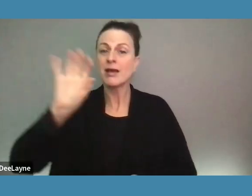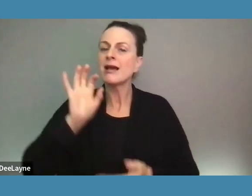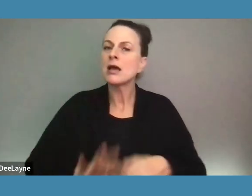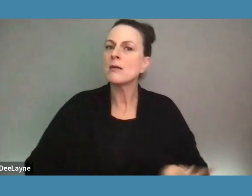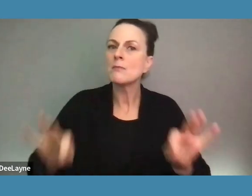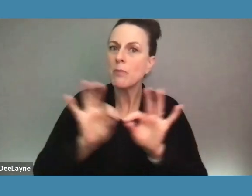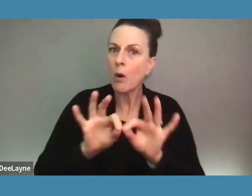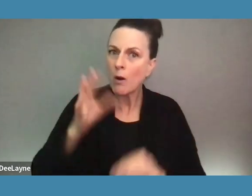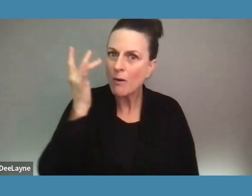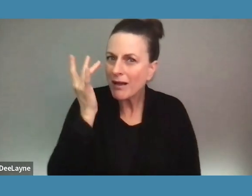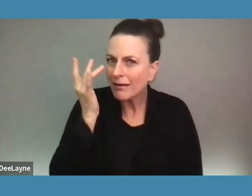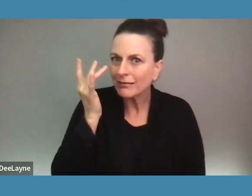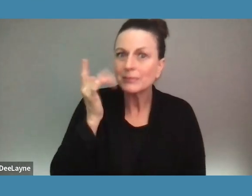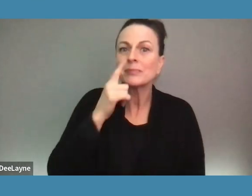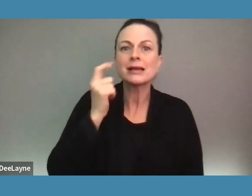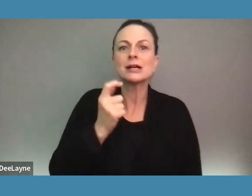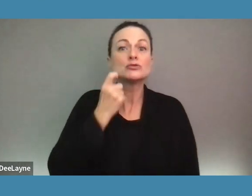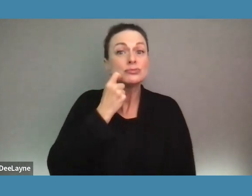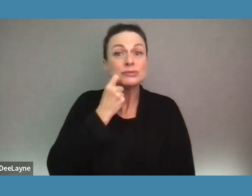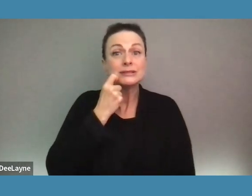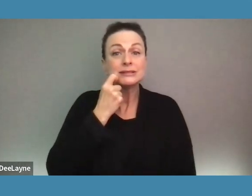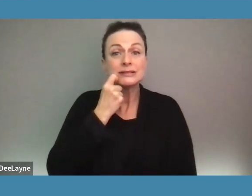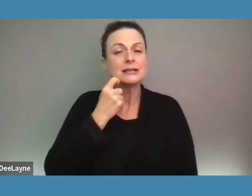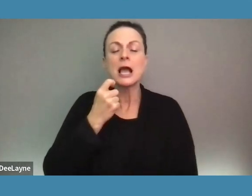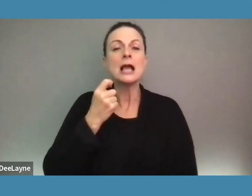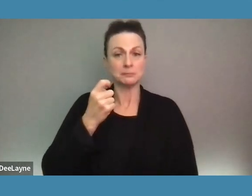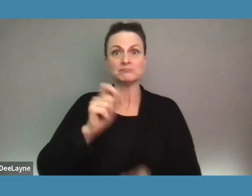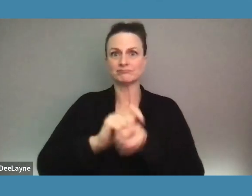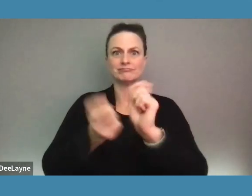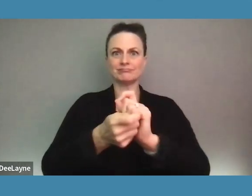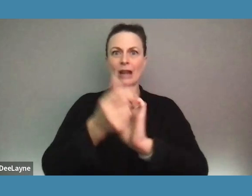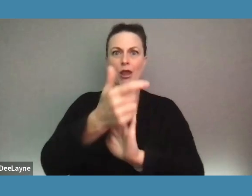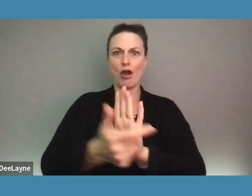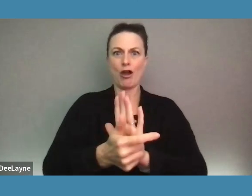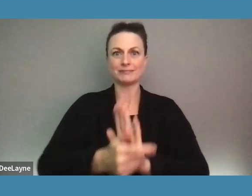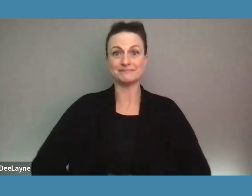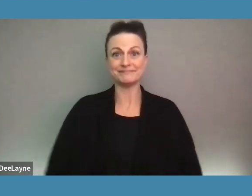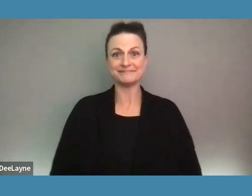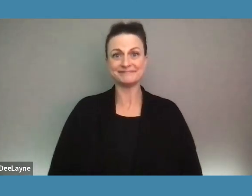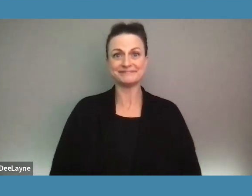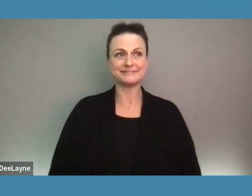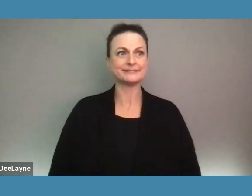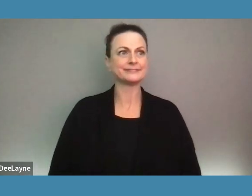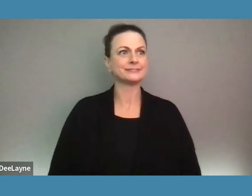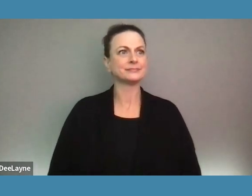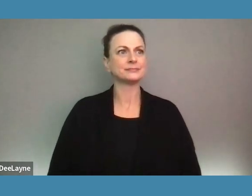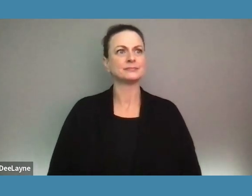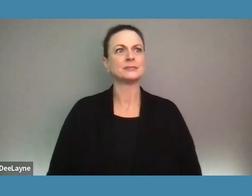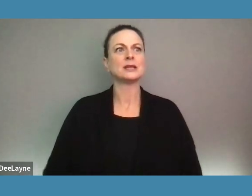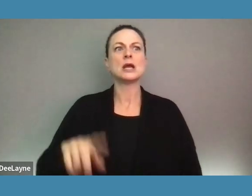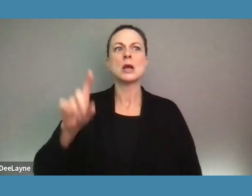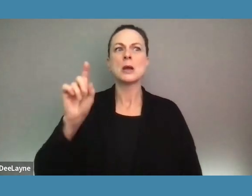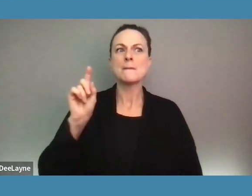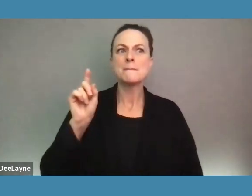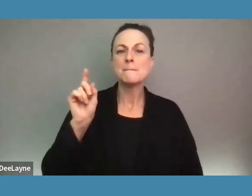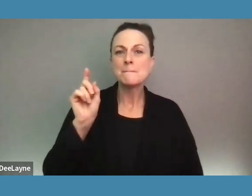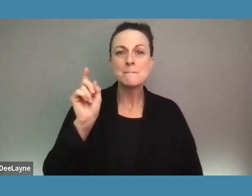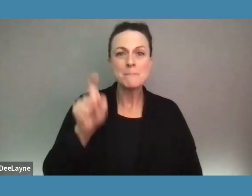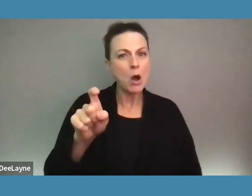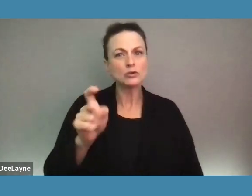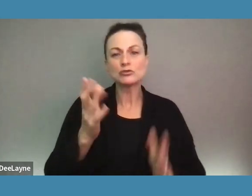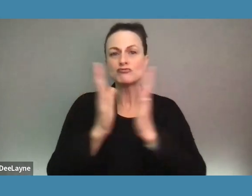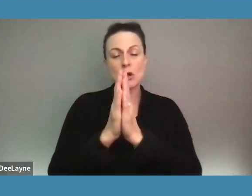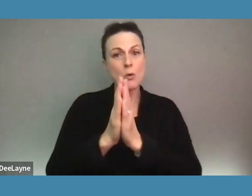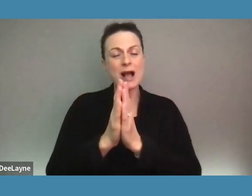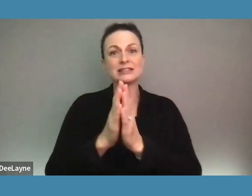because recently there was a change in law where you have to request a vote by mail ballot